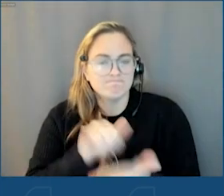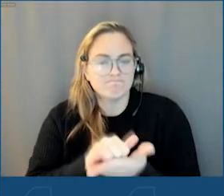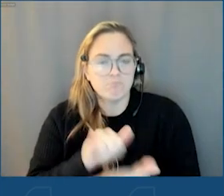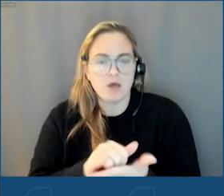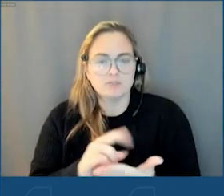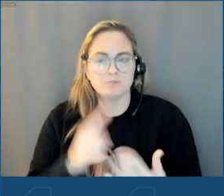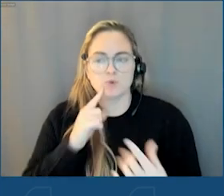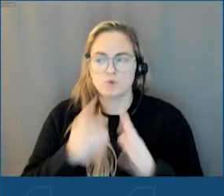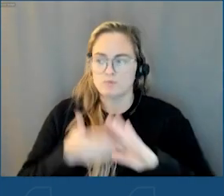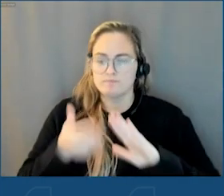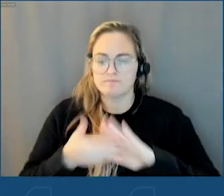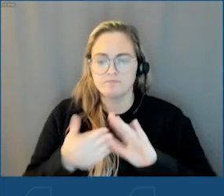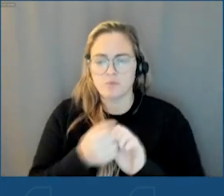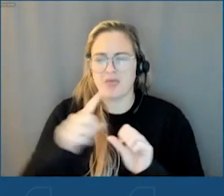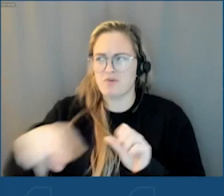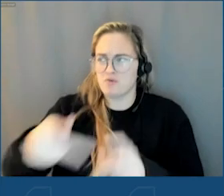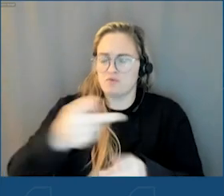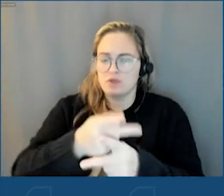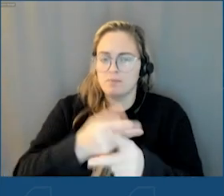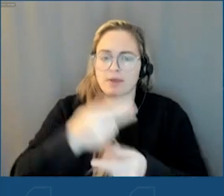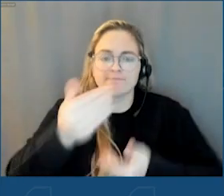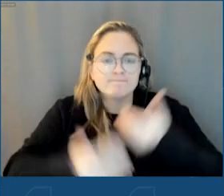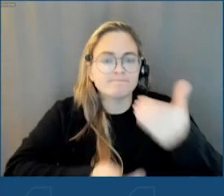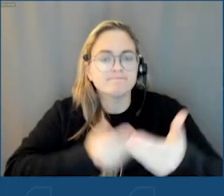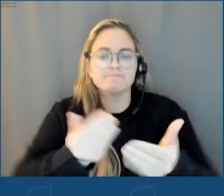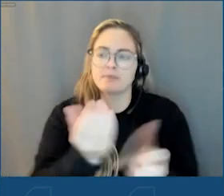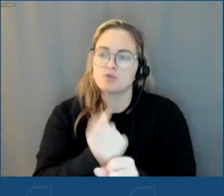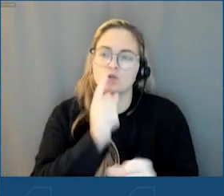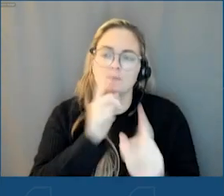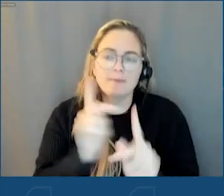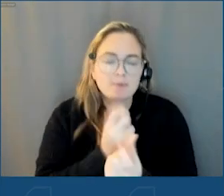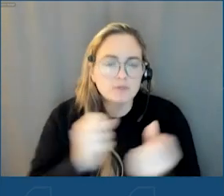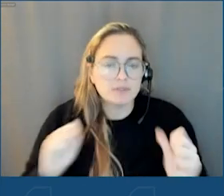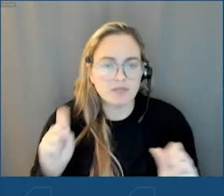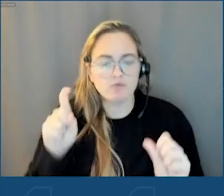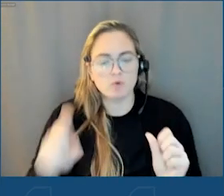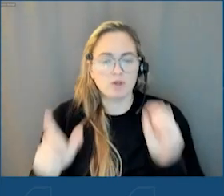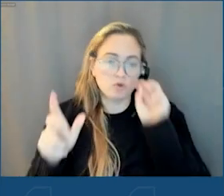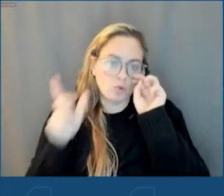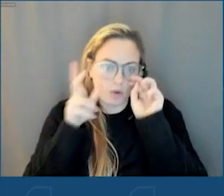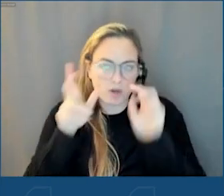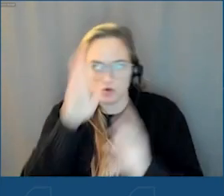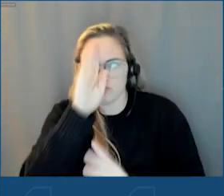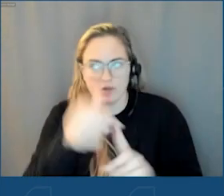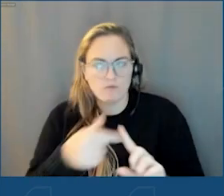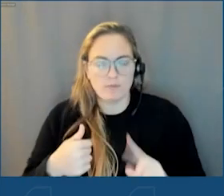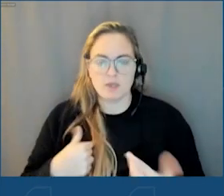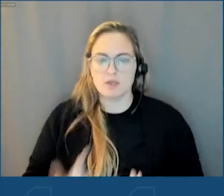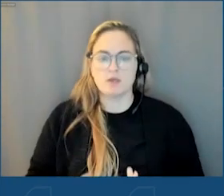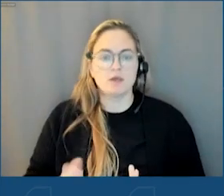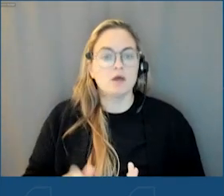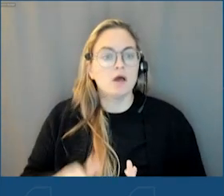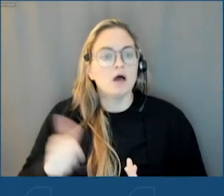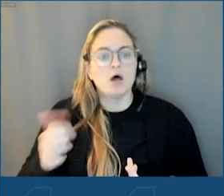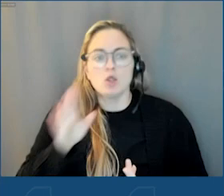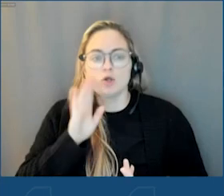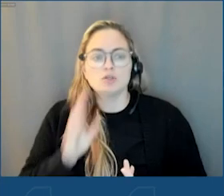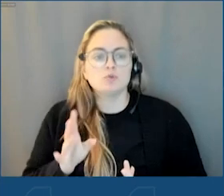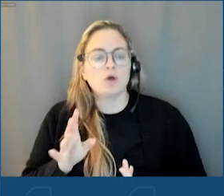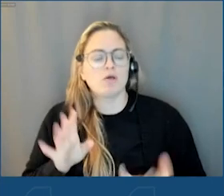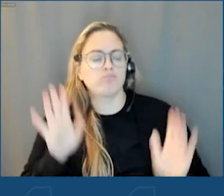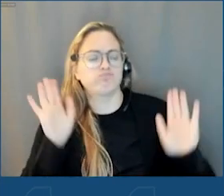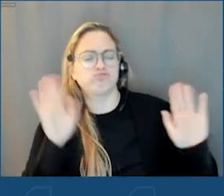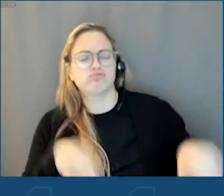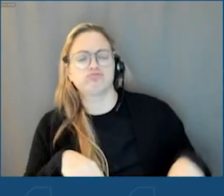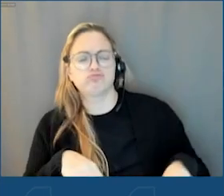you keeping order and keeping people safe. So you need to hear that from me directly, because others will say that